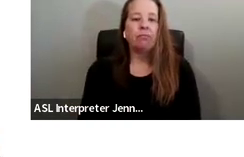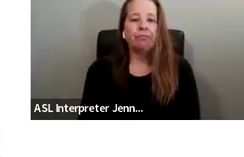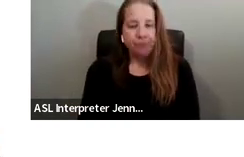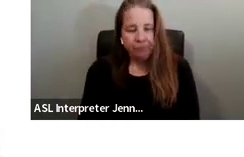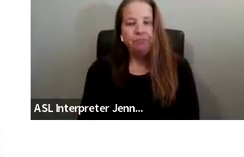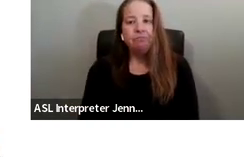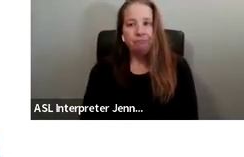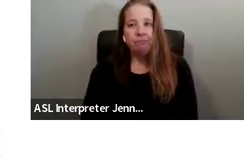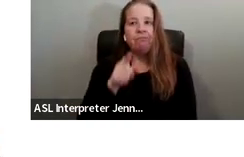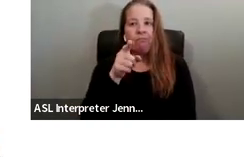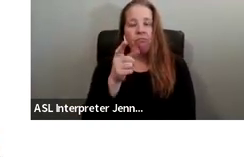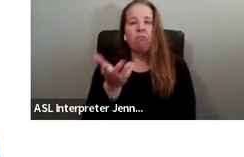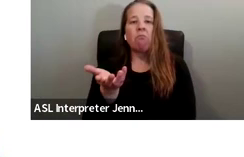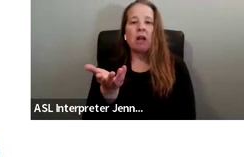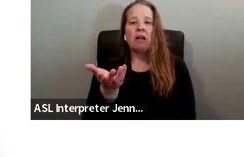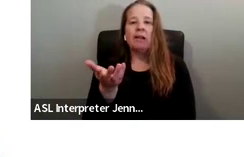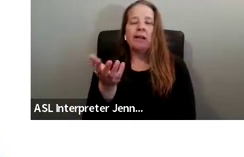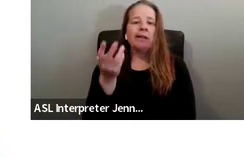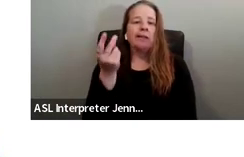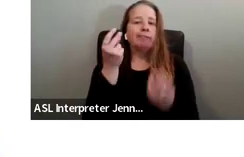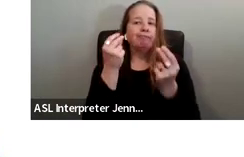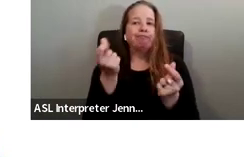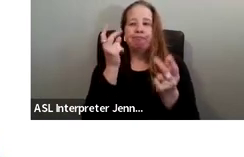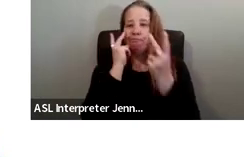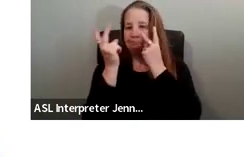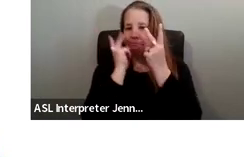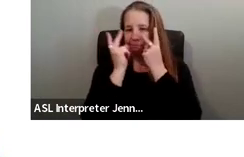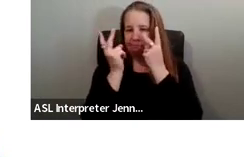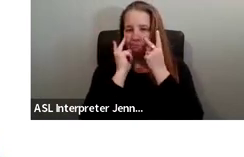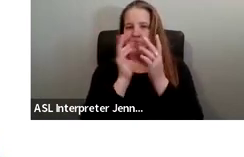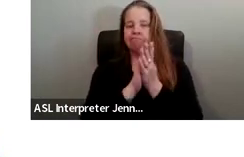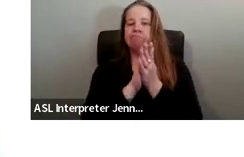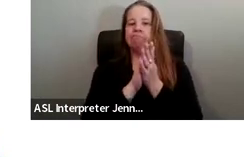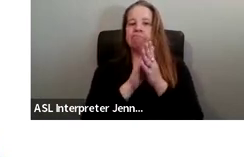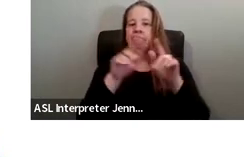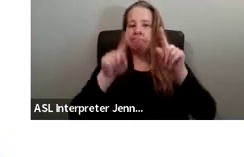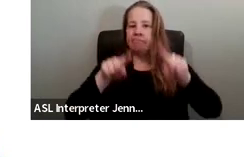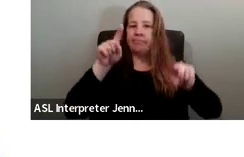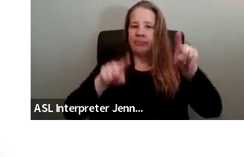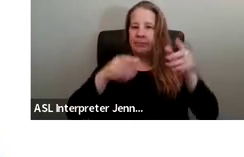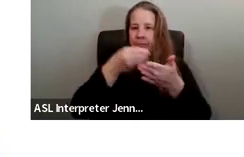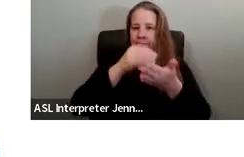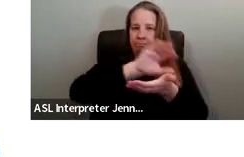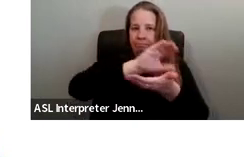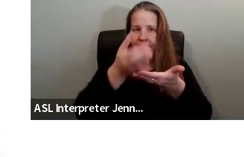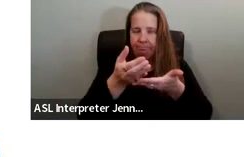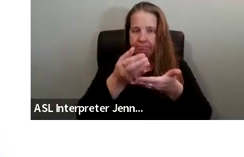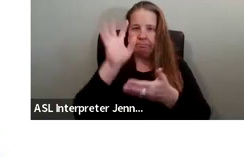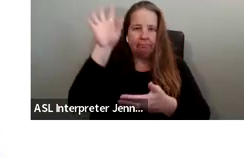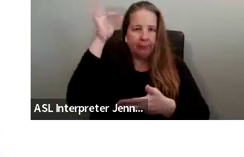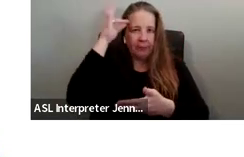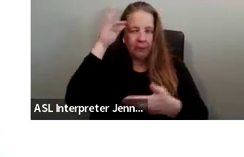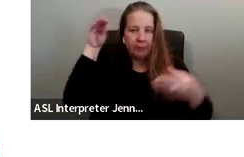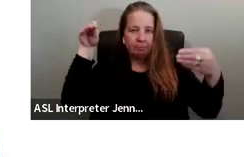This is, just a quick visualization of the different amounts of money the federal